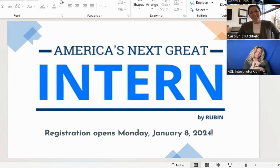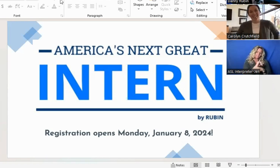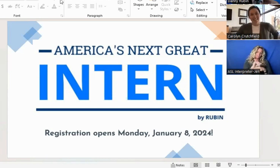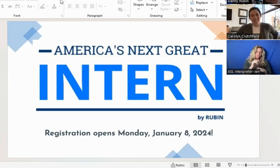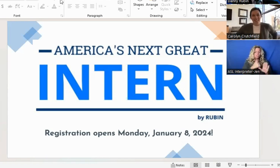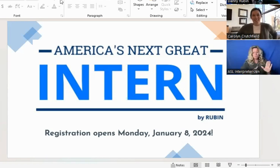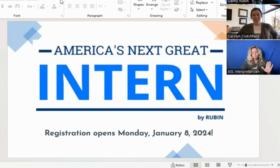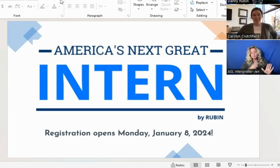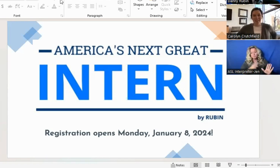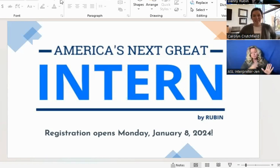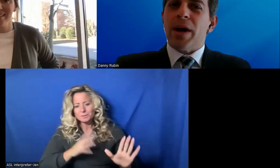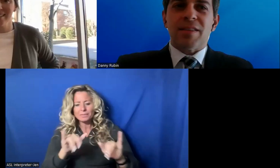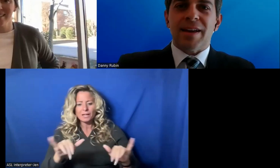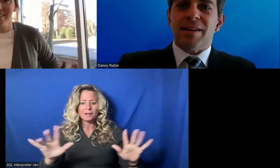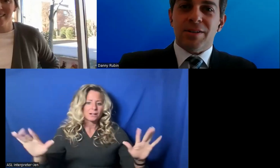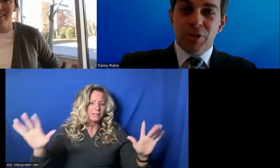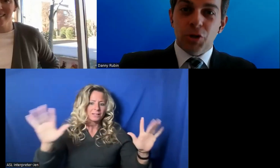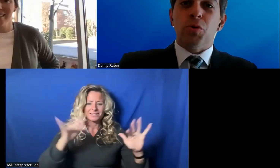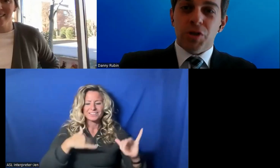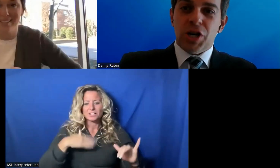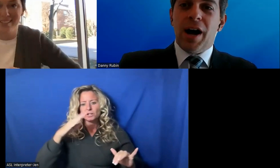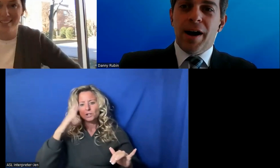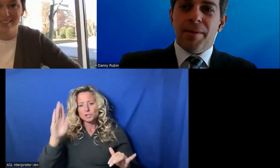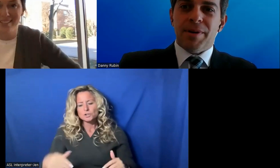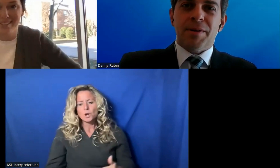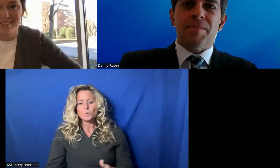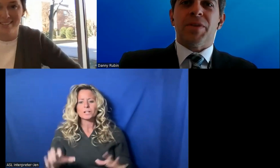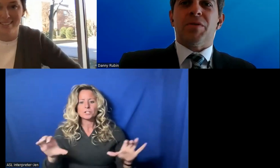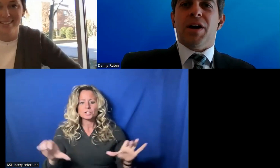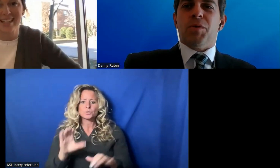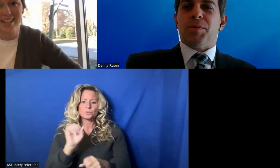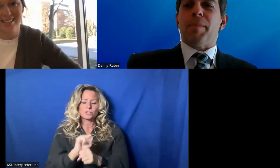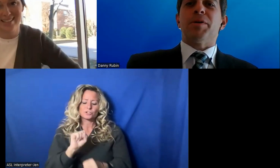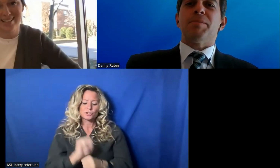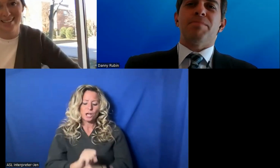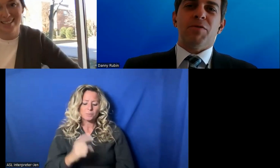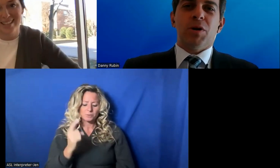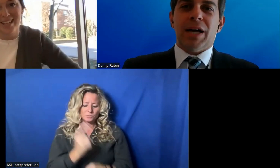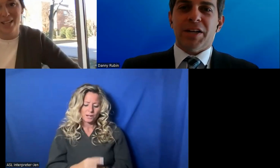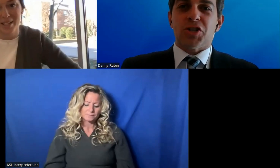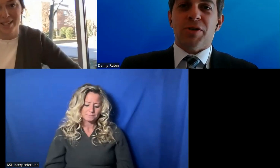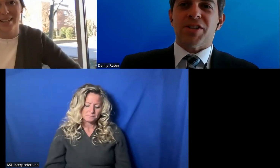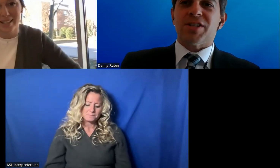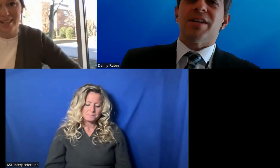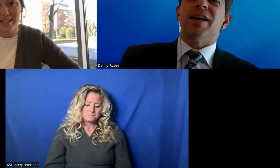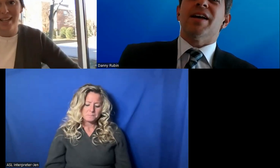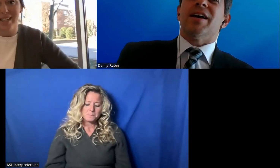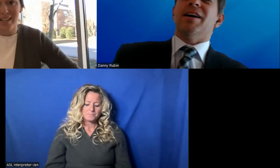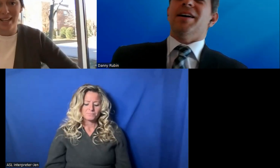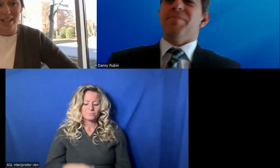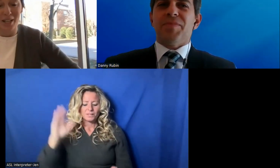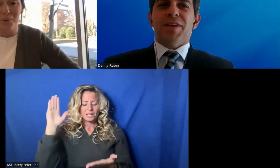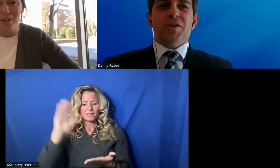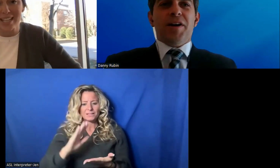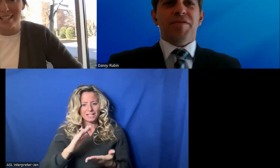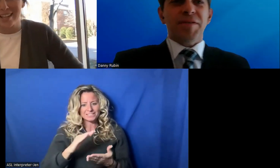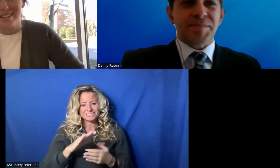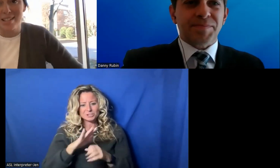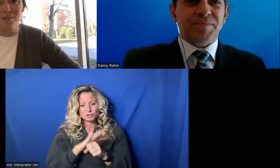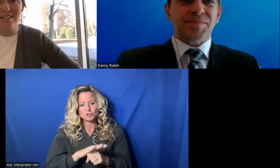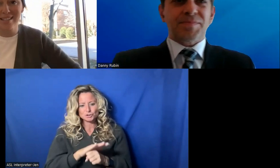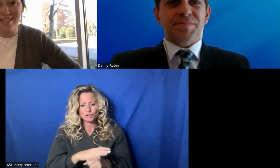them. But just knowing they can do the job, Yes. right, would probably give you a lot less stress. Well, and